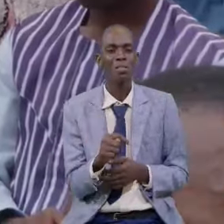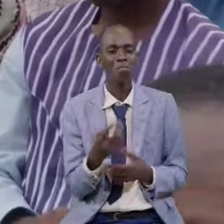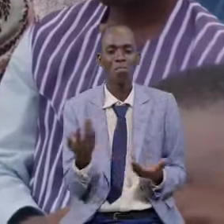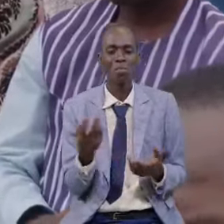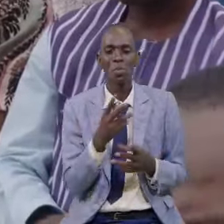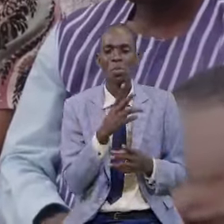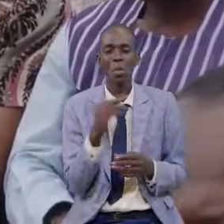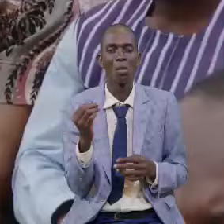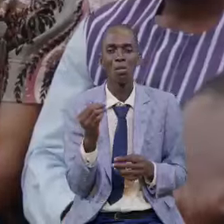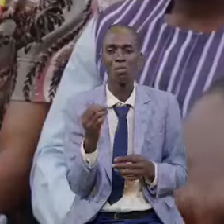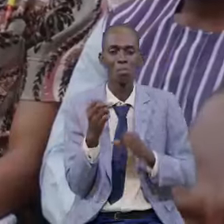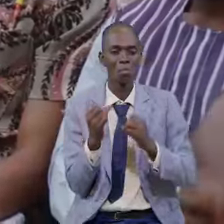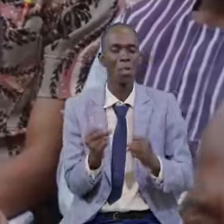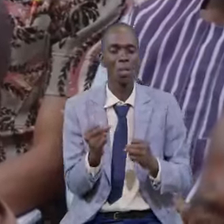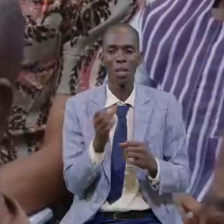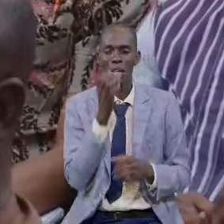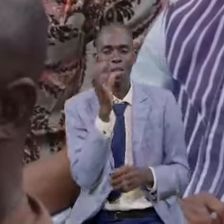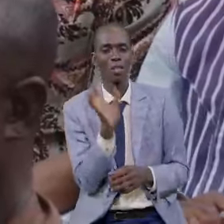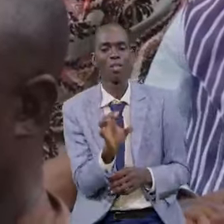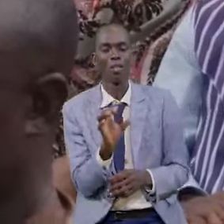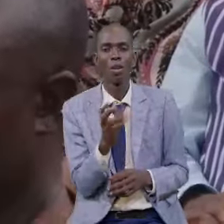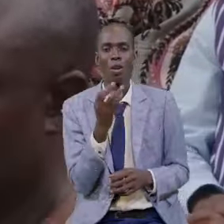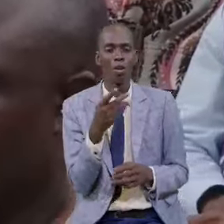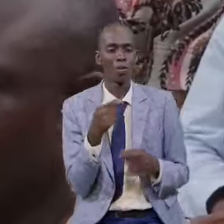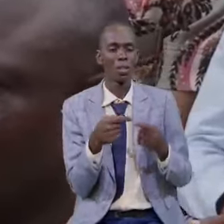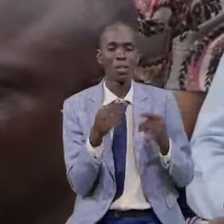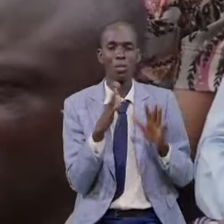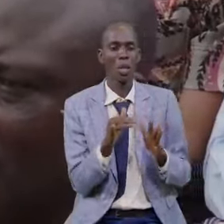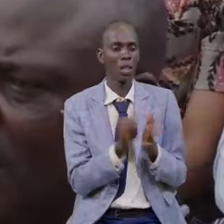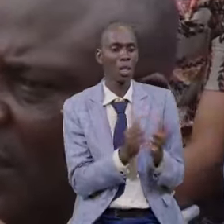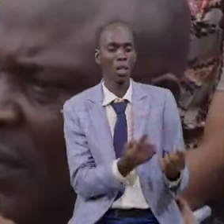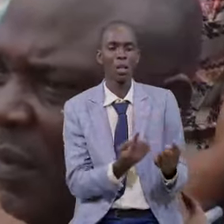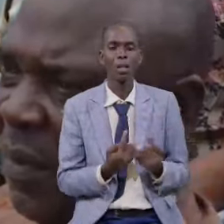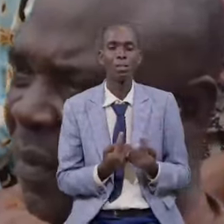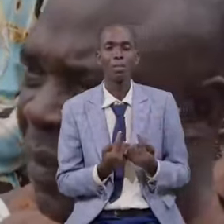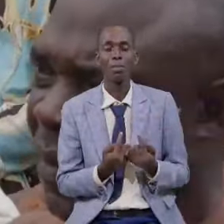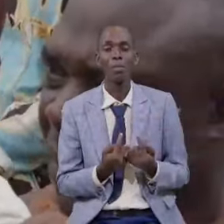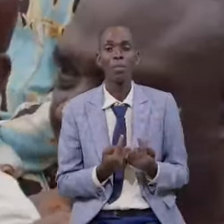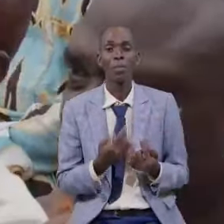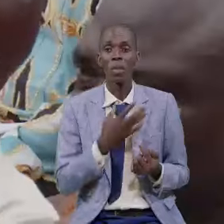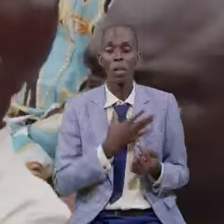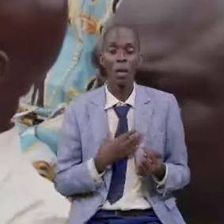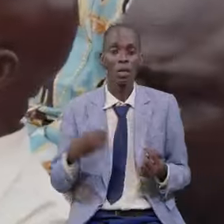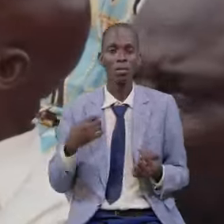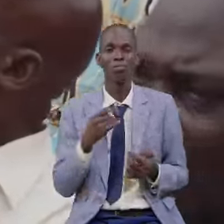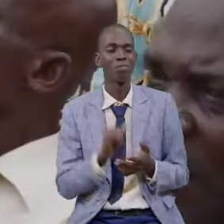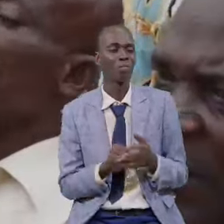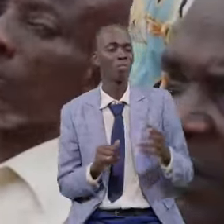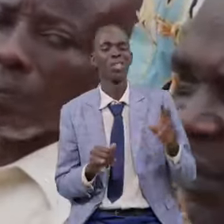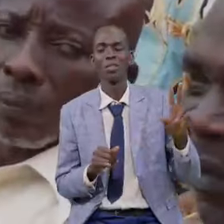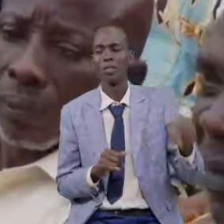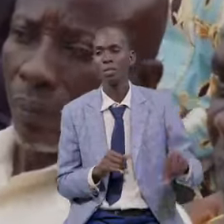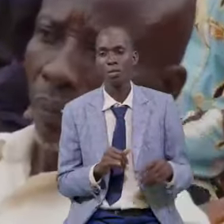the opponent that came, he said, no, that's gone. It will